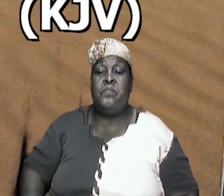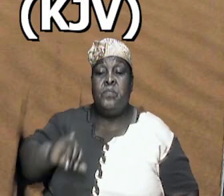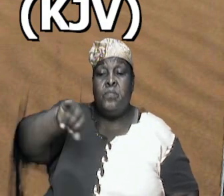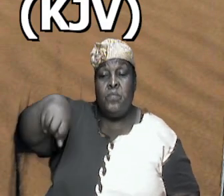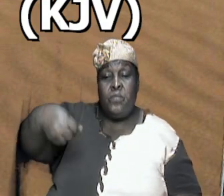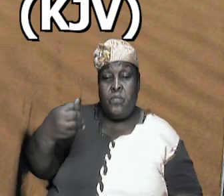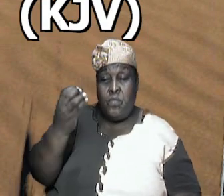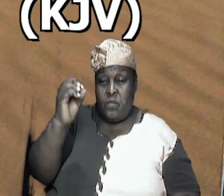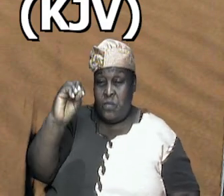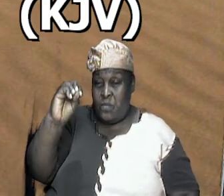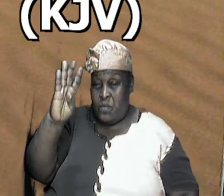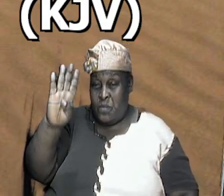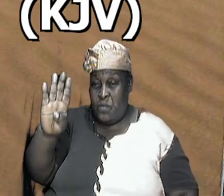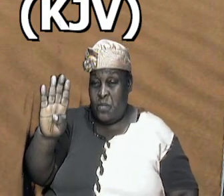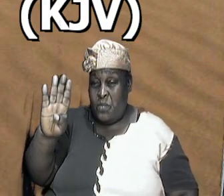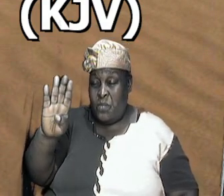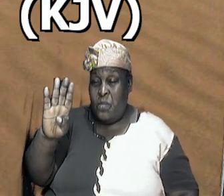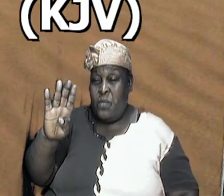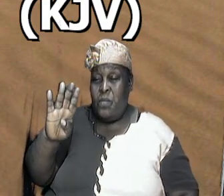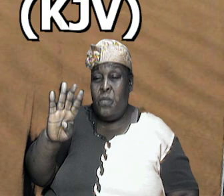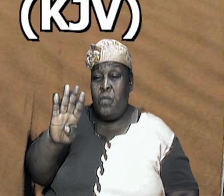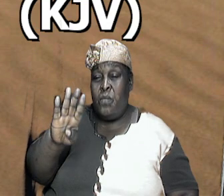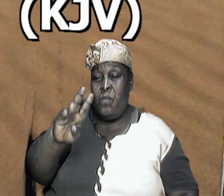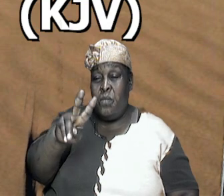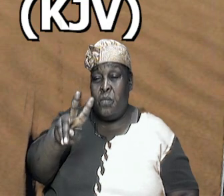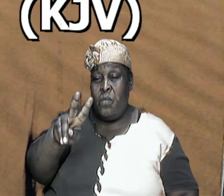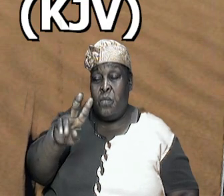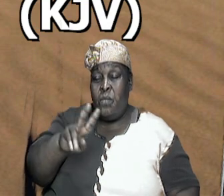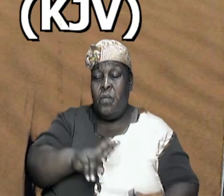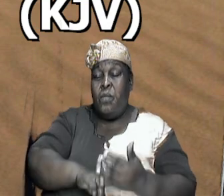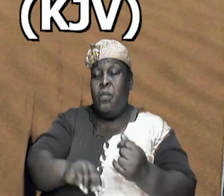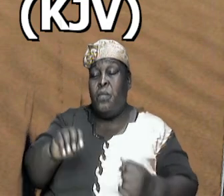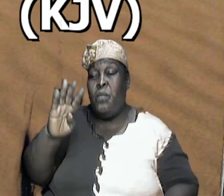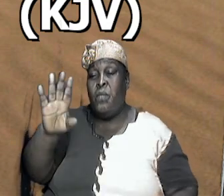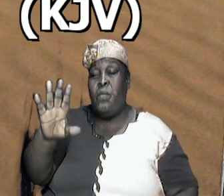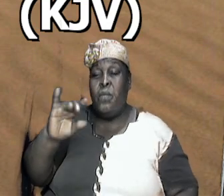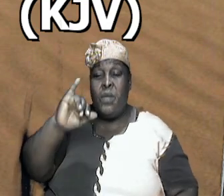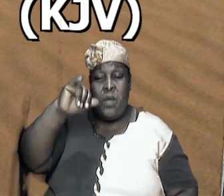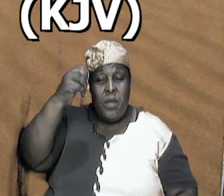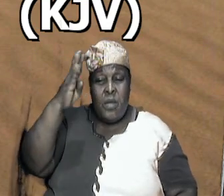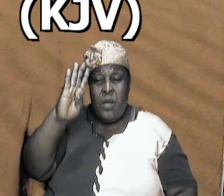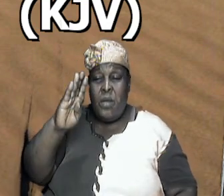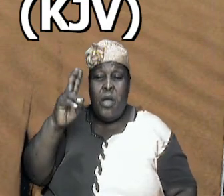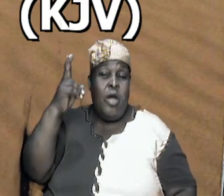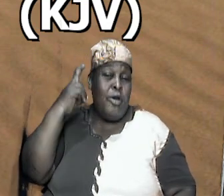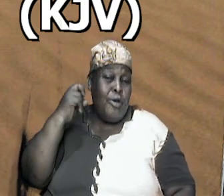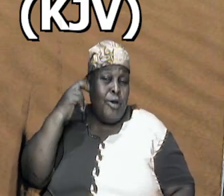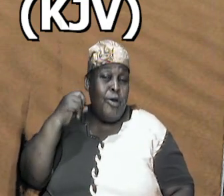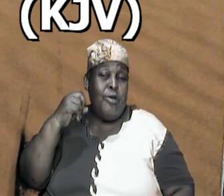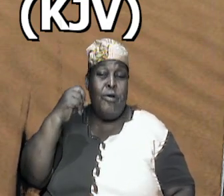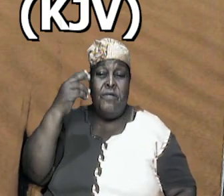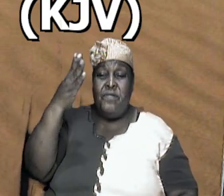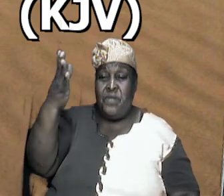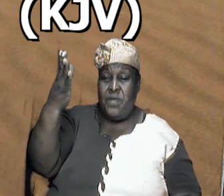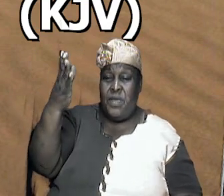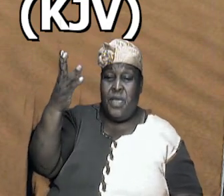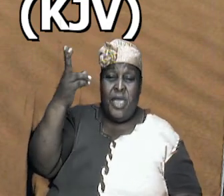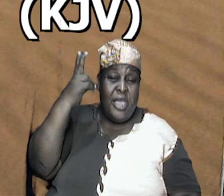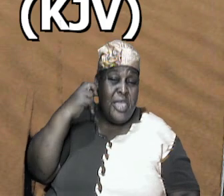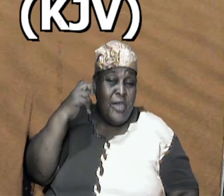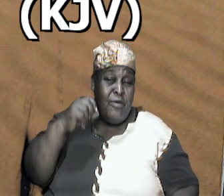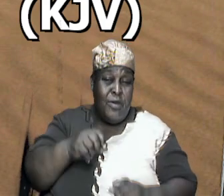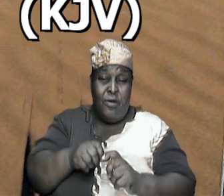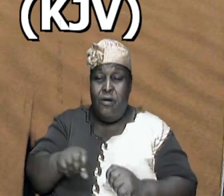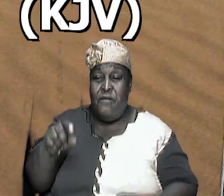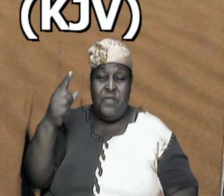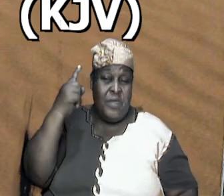So Job 42 verse 5, Job is saying, I have heard of thee by the hearing